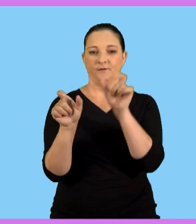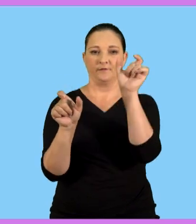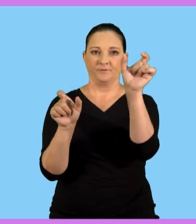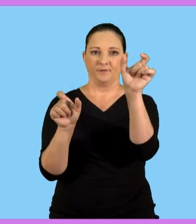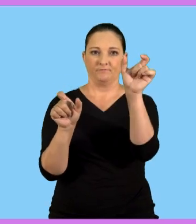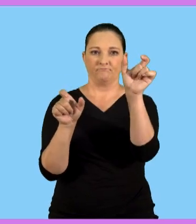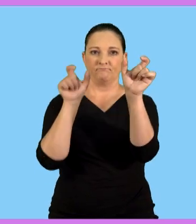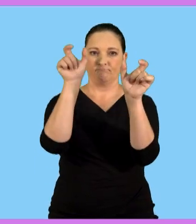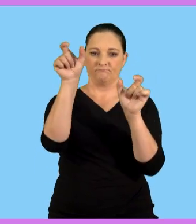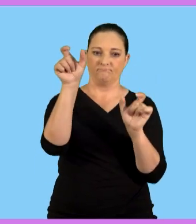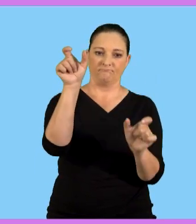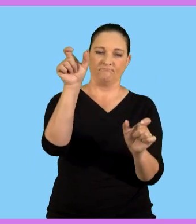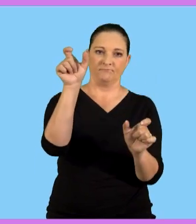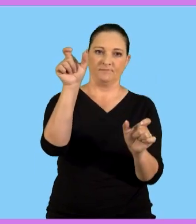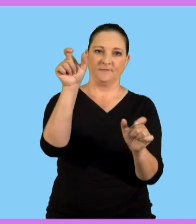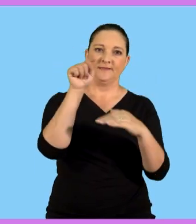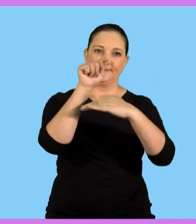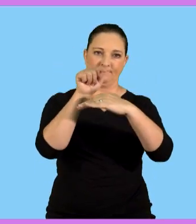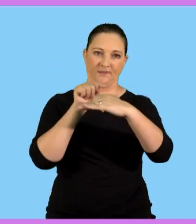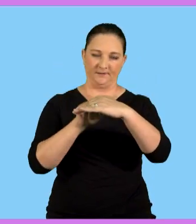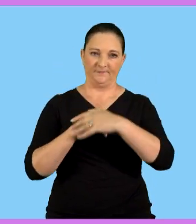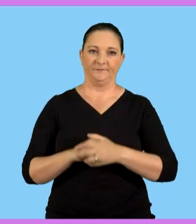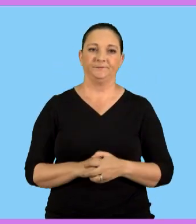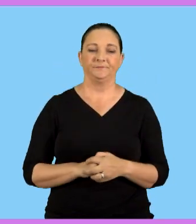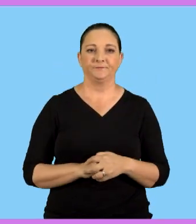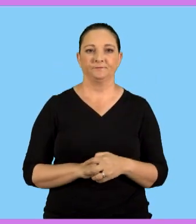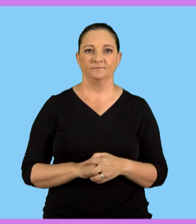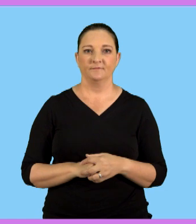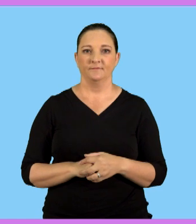And numbers above each other, we divide.